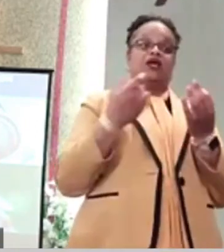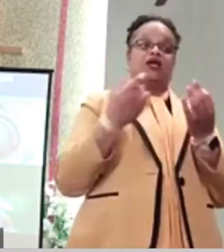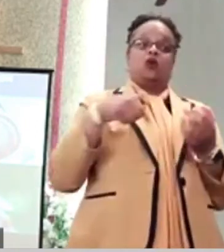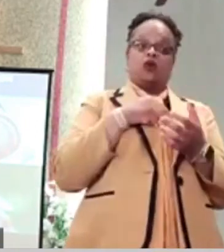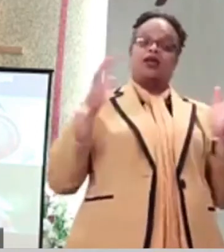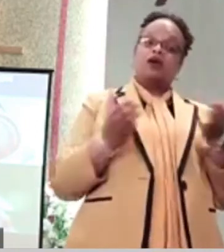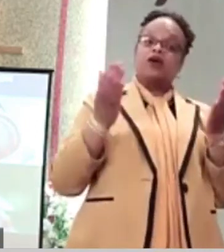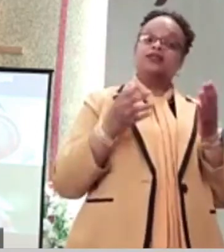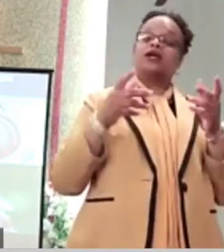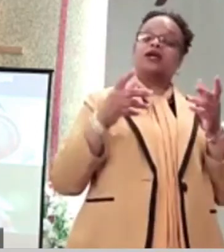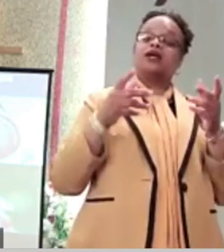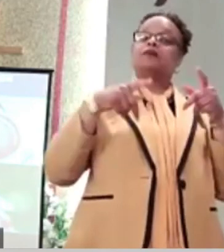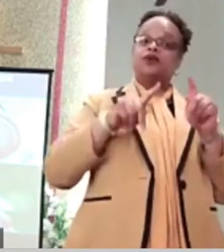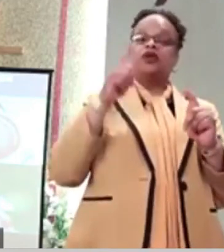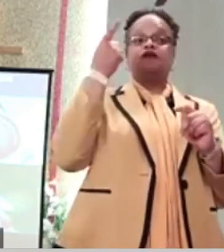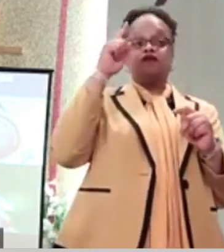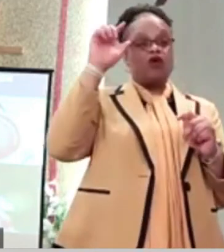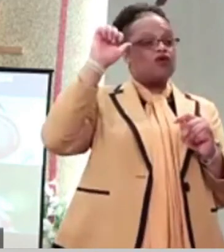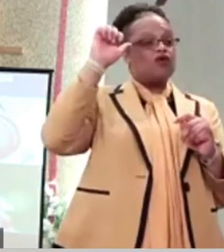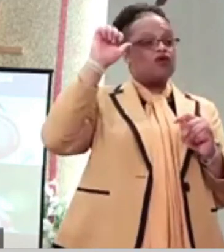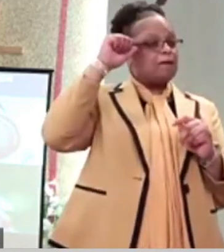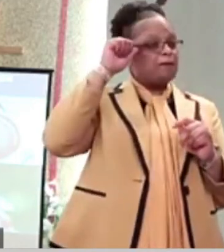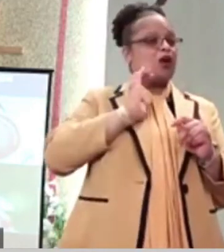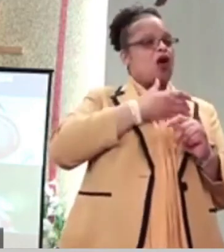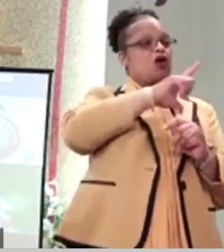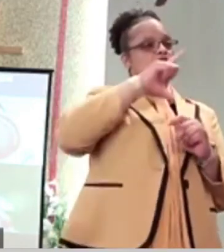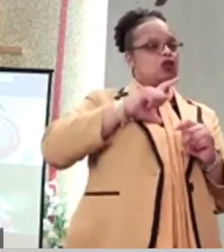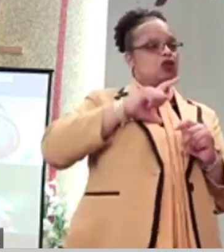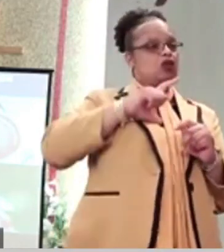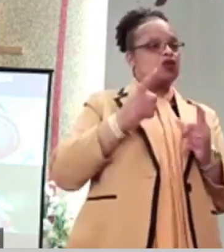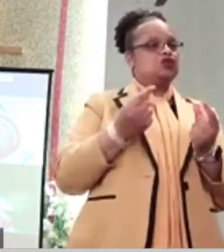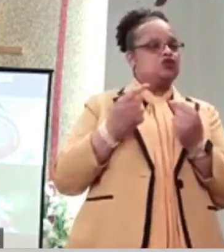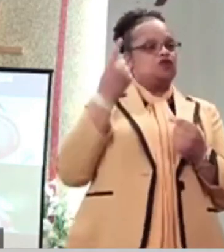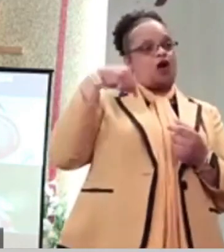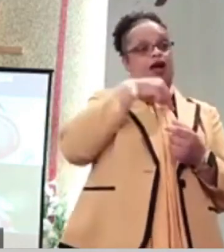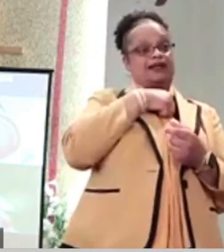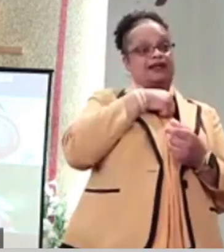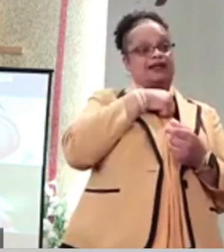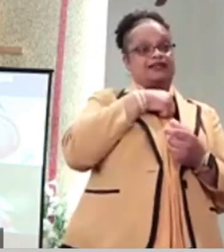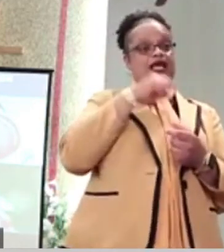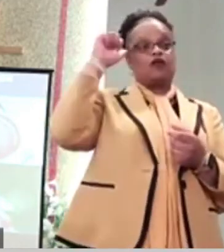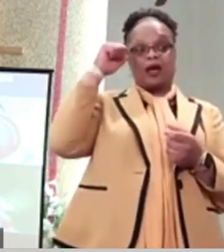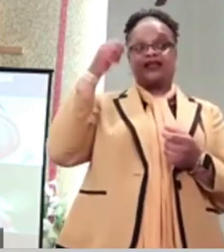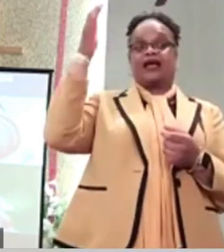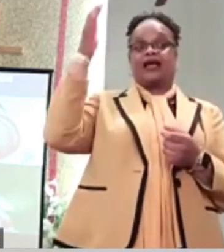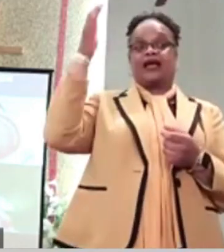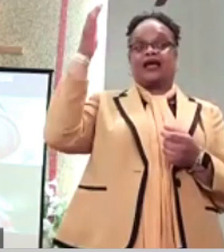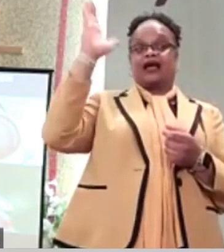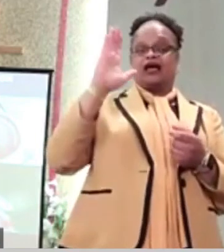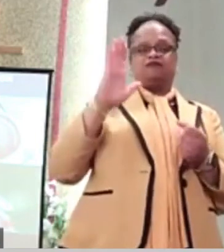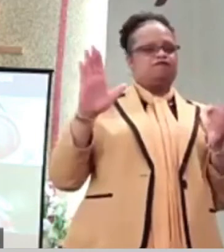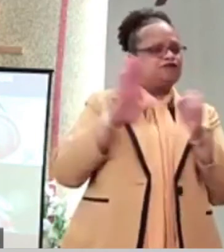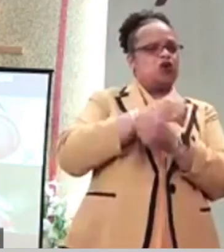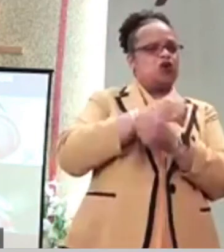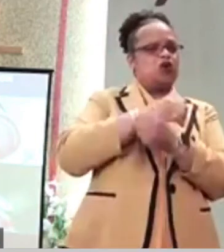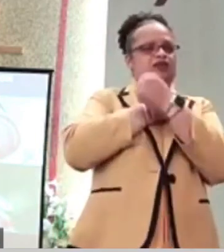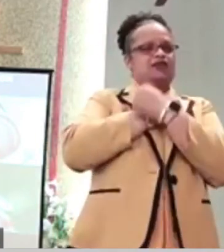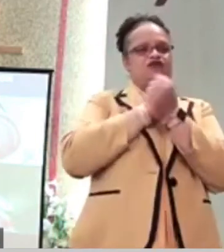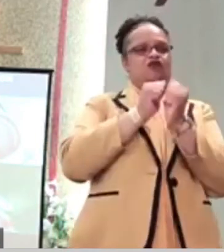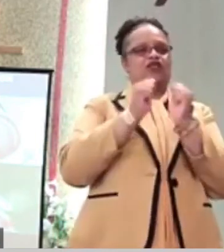have another opportunity to remember our Lord, what he has done for us, and let us be reminded of God's complete, unfailing